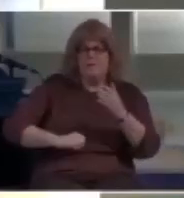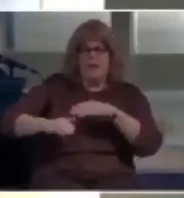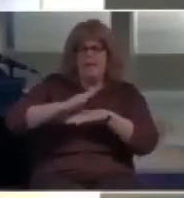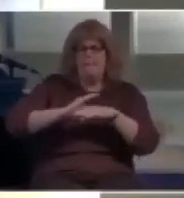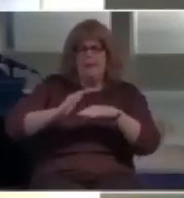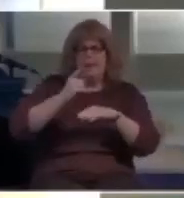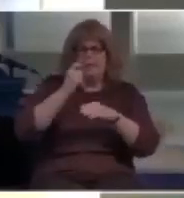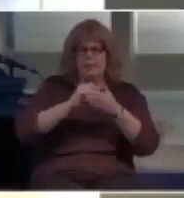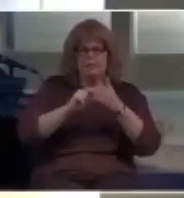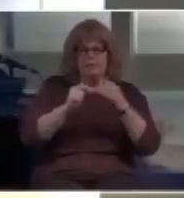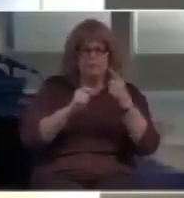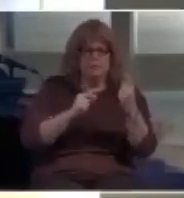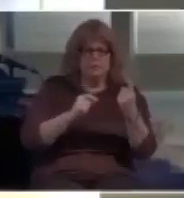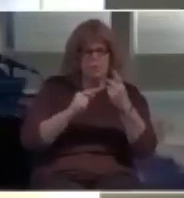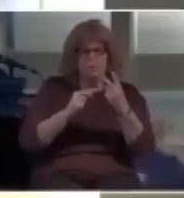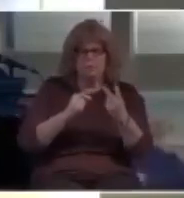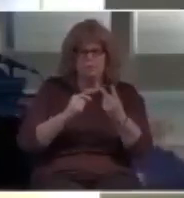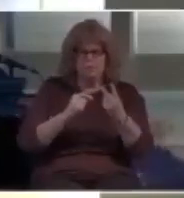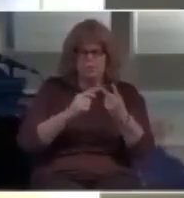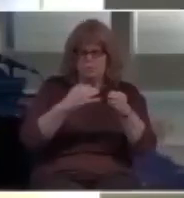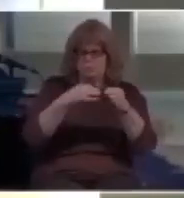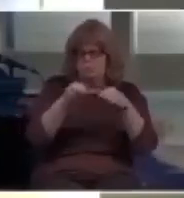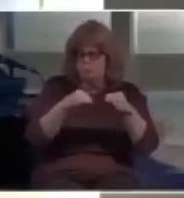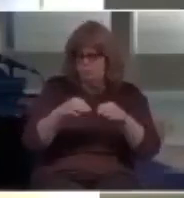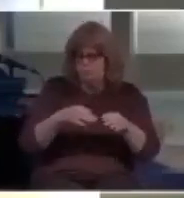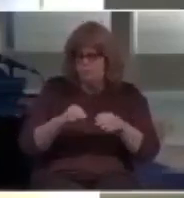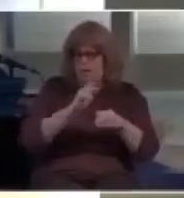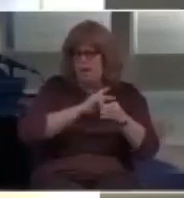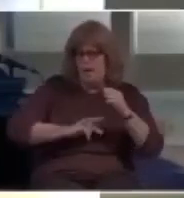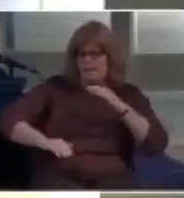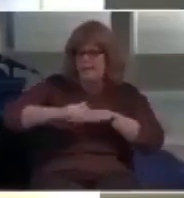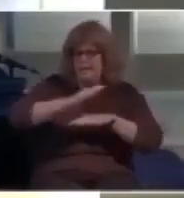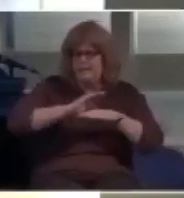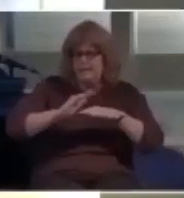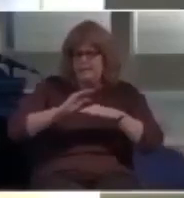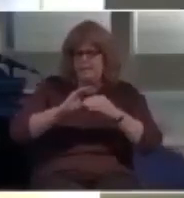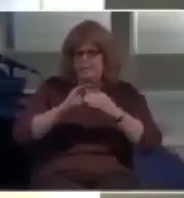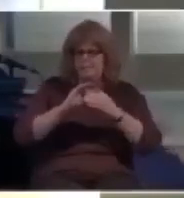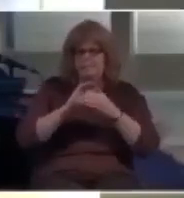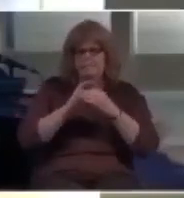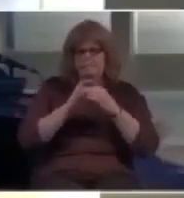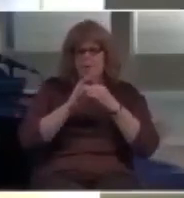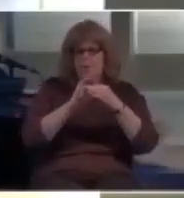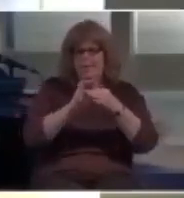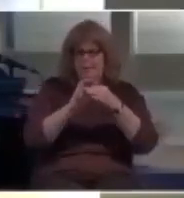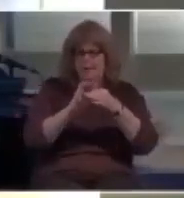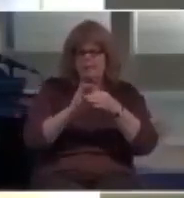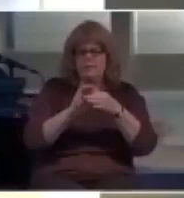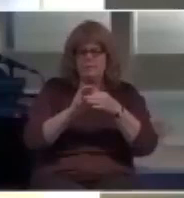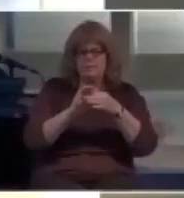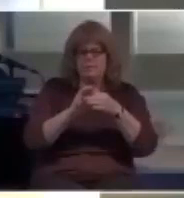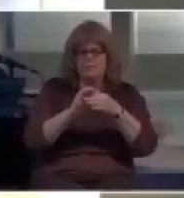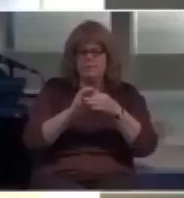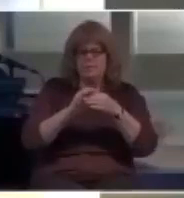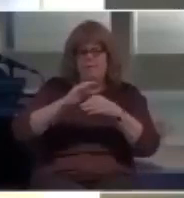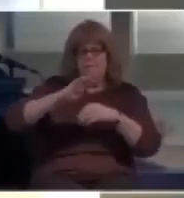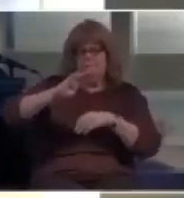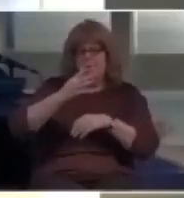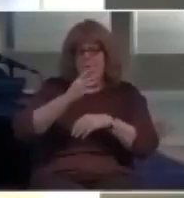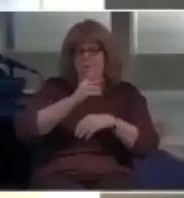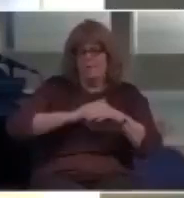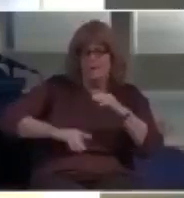1 and 2, it's a description of a kingdom, and it relates to the fourth